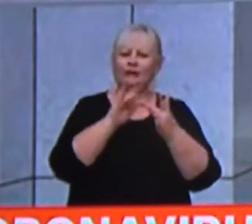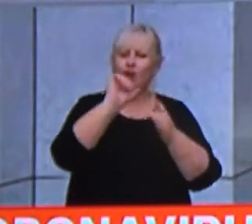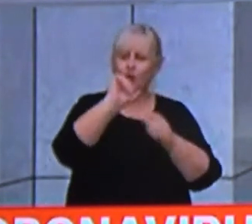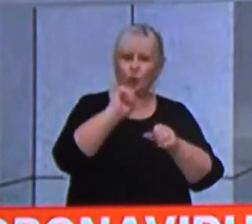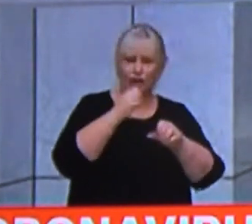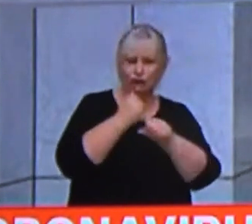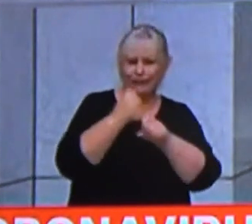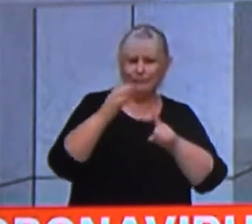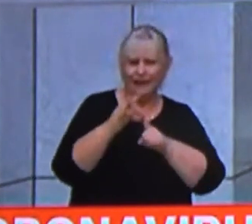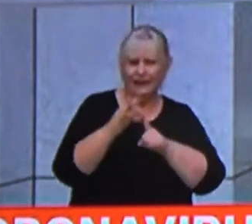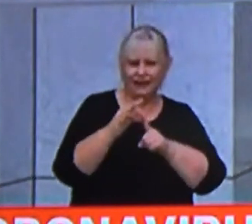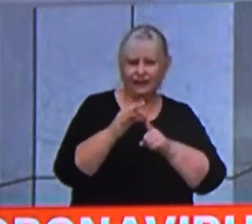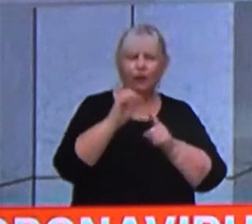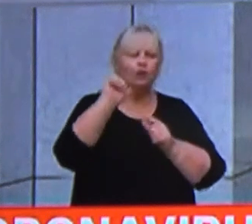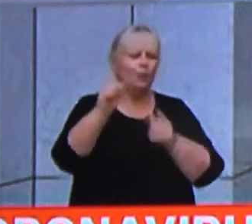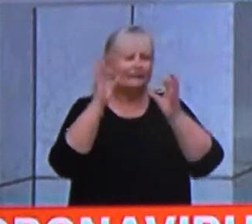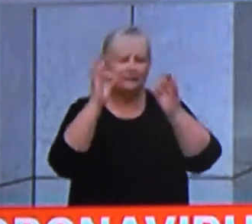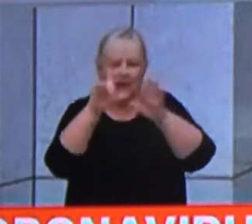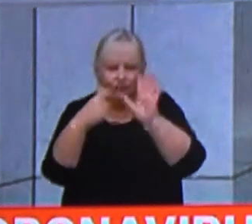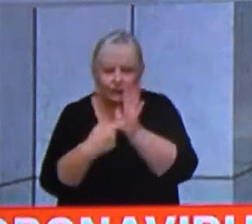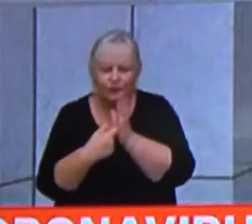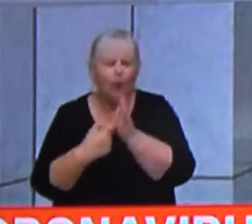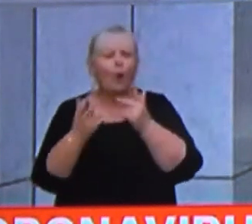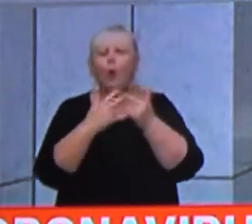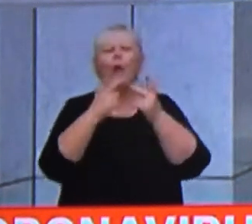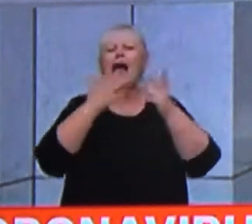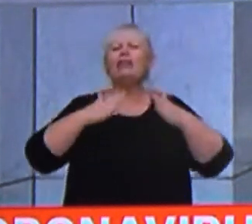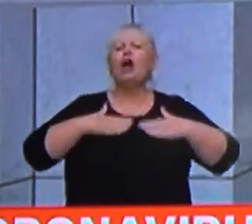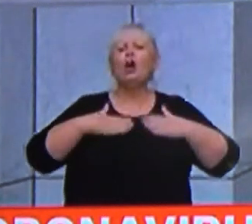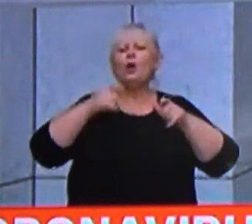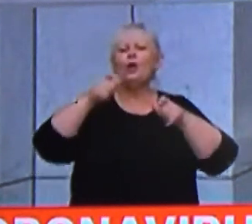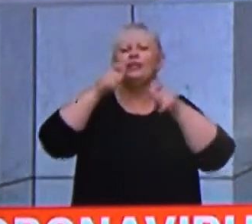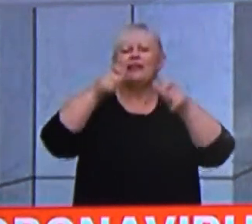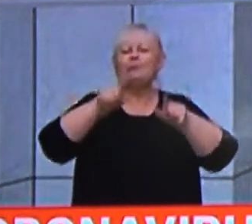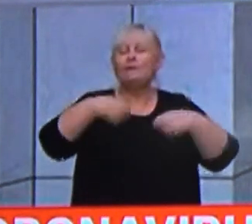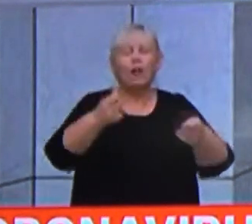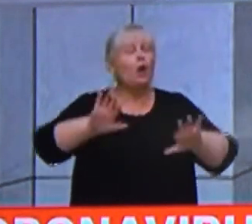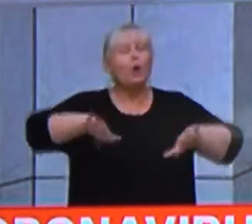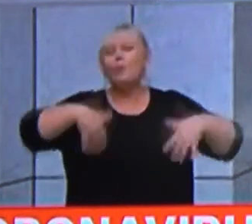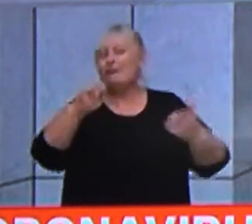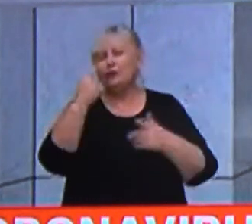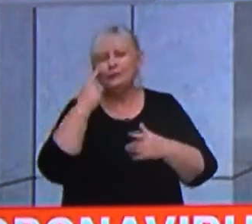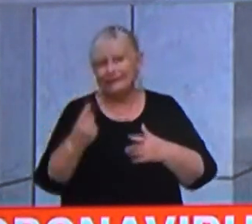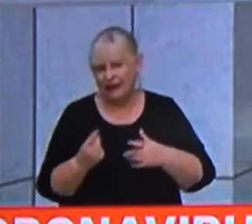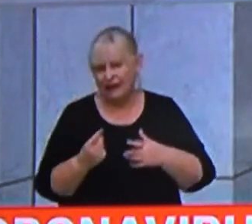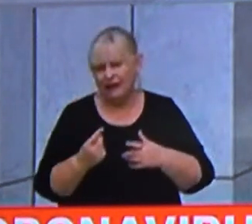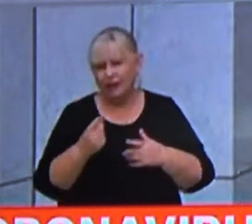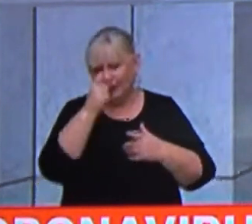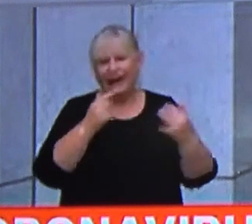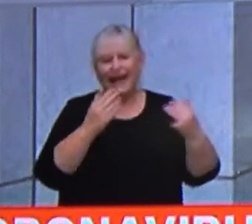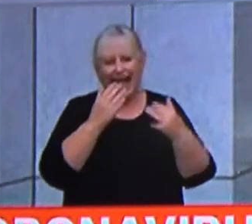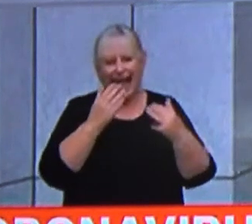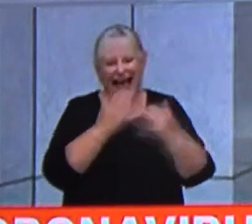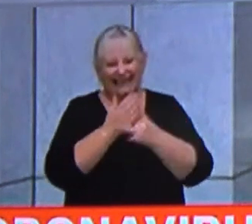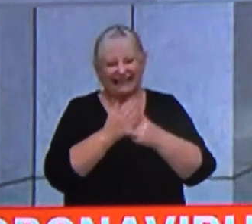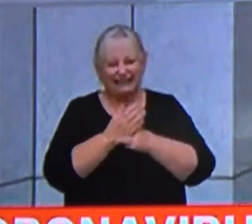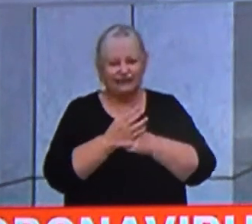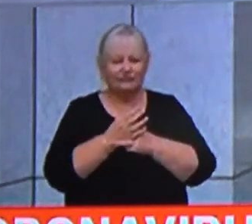it. It covers our vulnerable Australians, our frontline workers, as our Minister has said, and